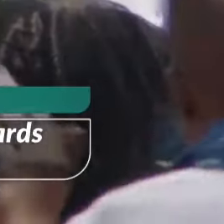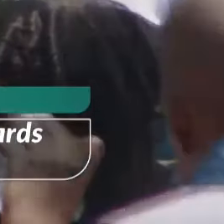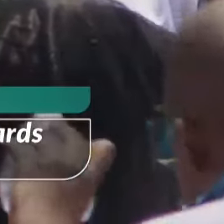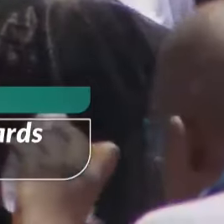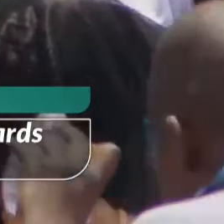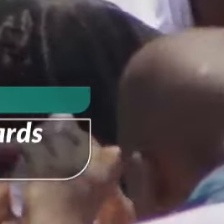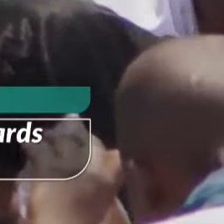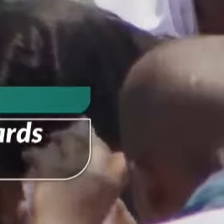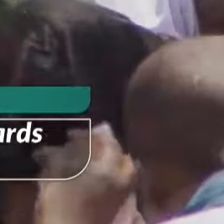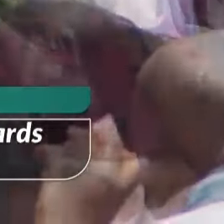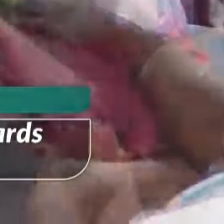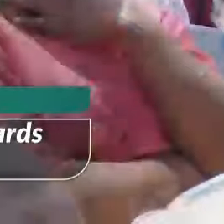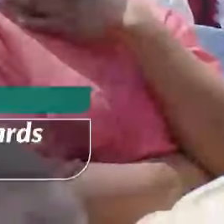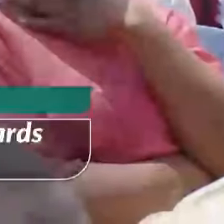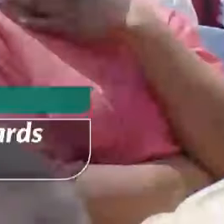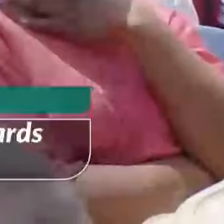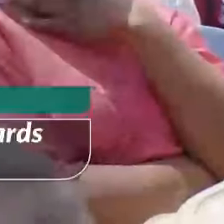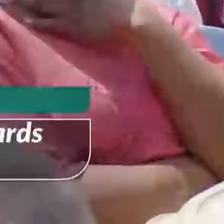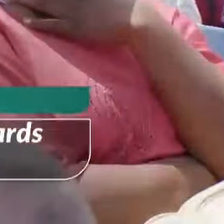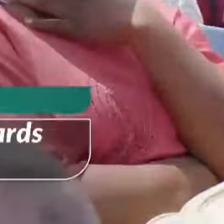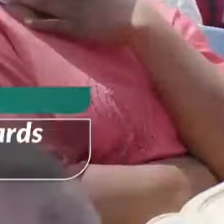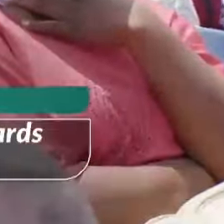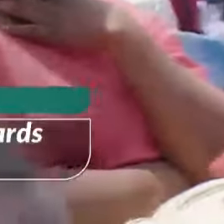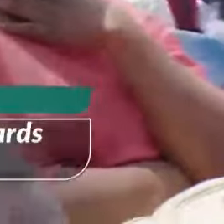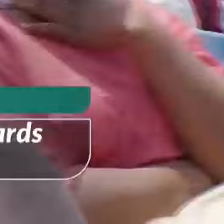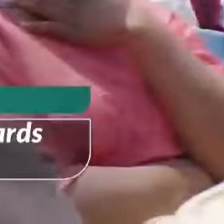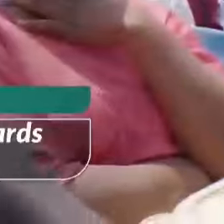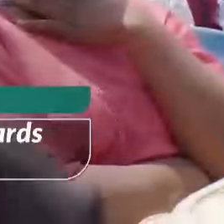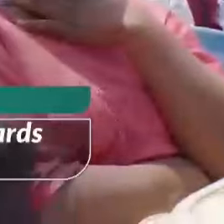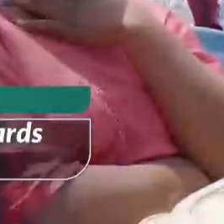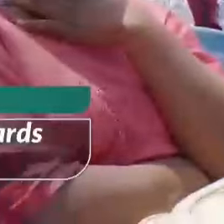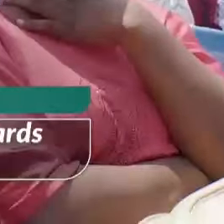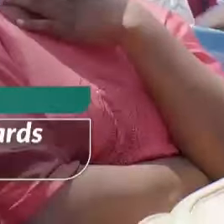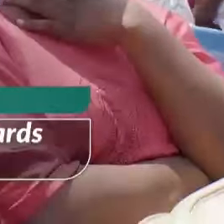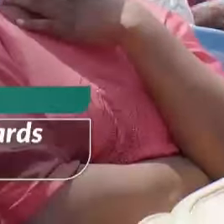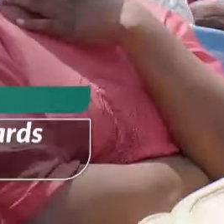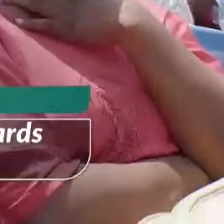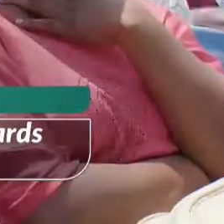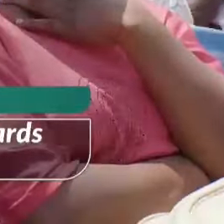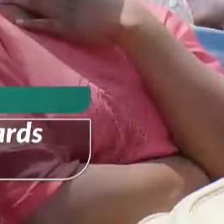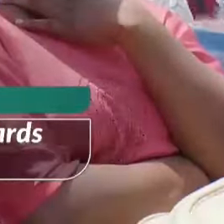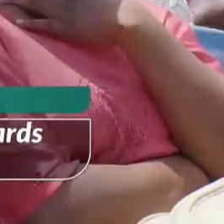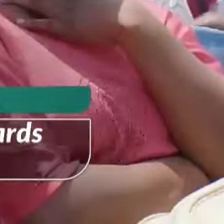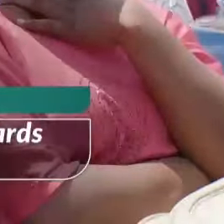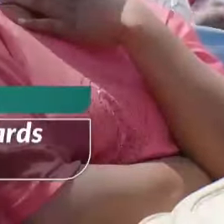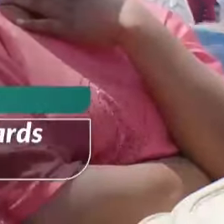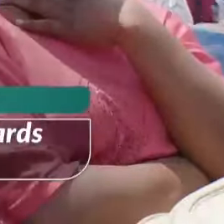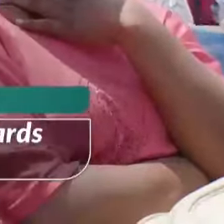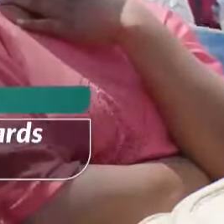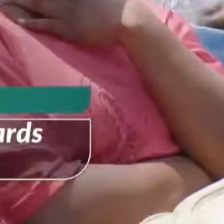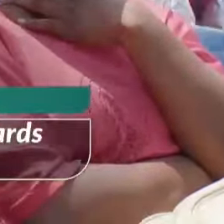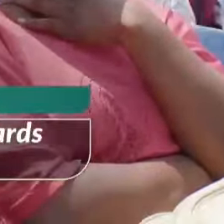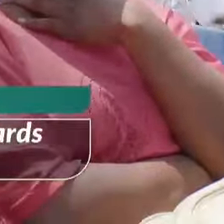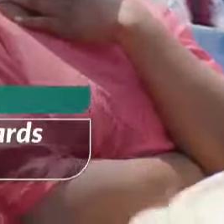right direction, you become an achiever. I will achieve. But you know, somebody has a